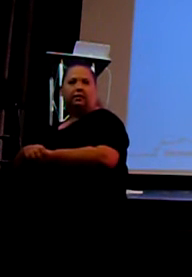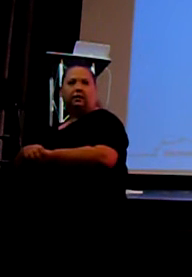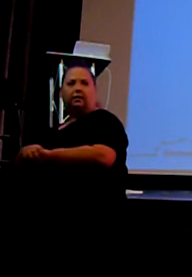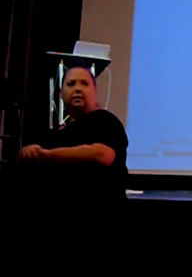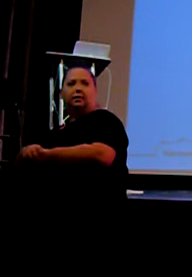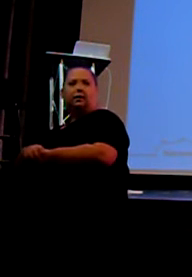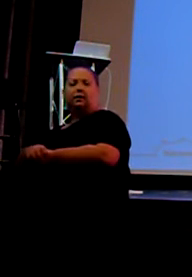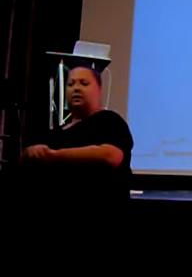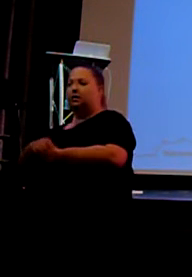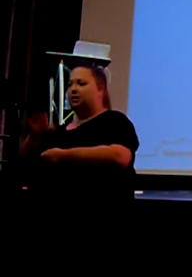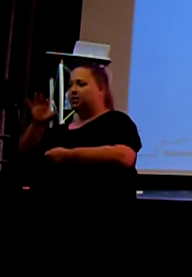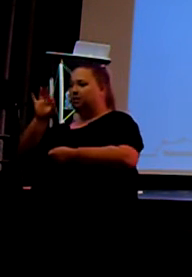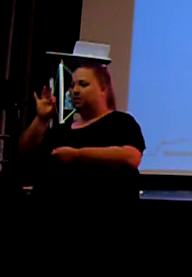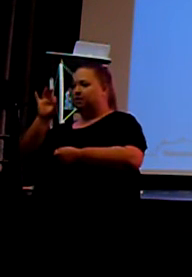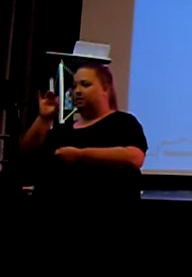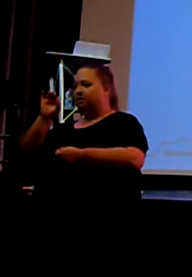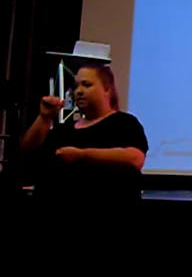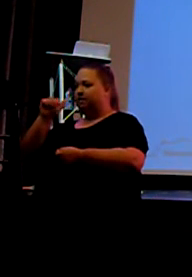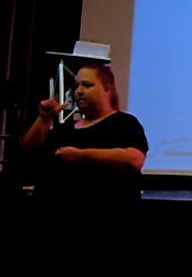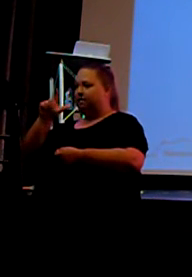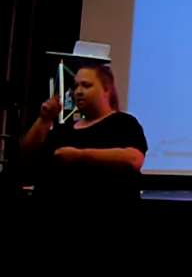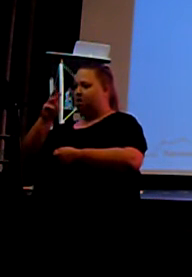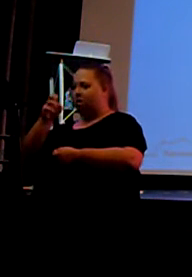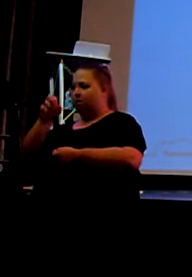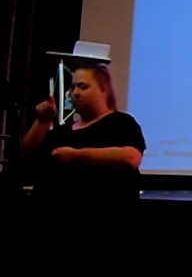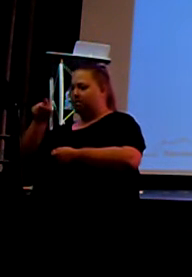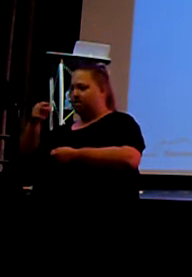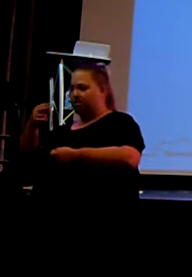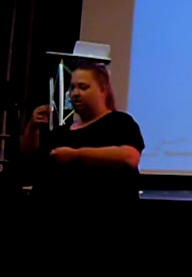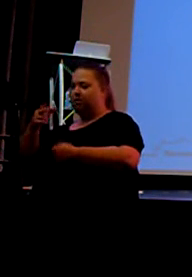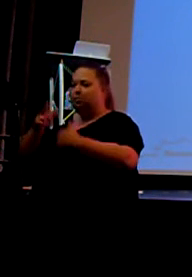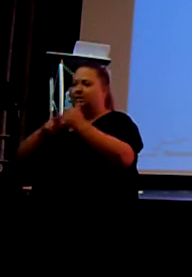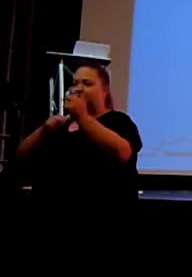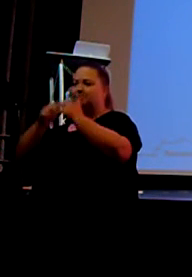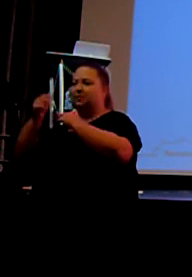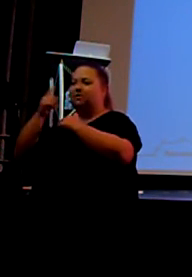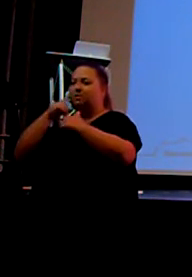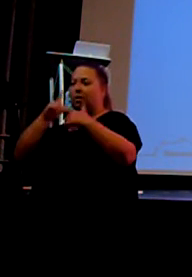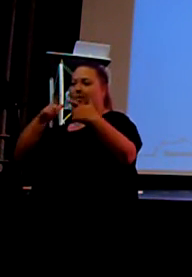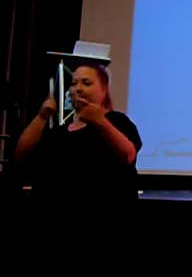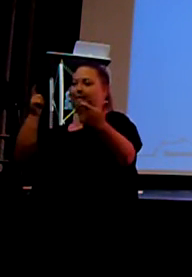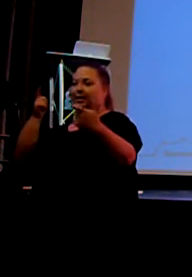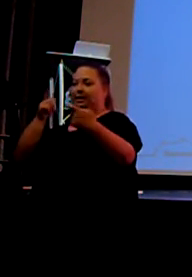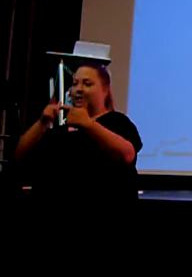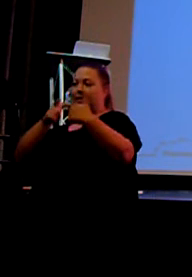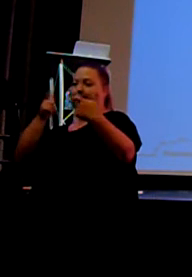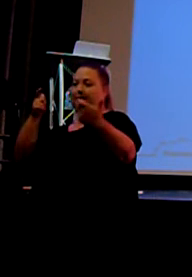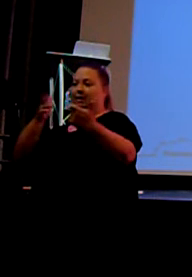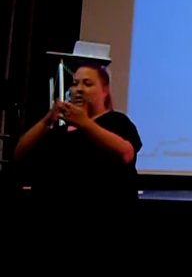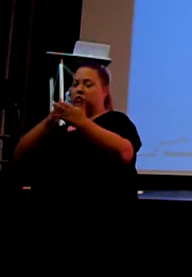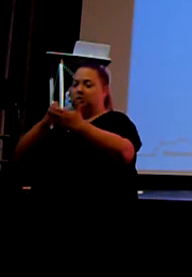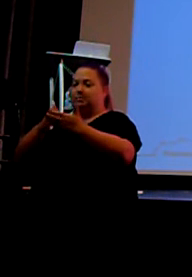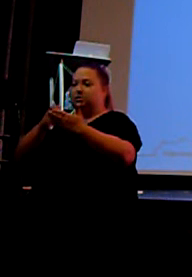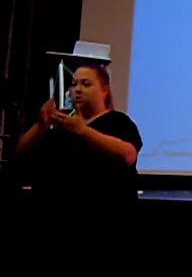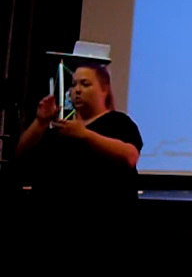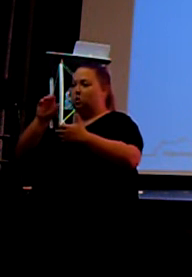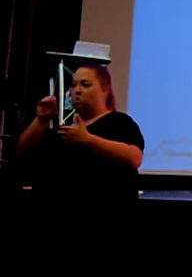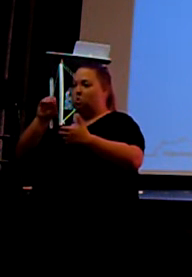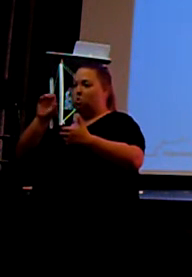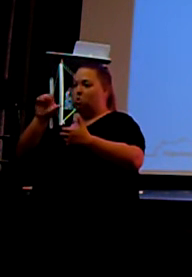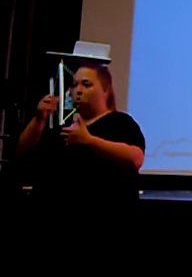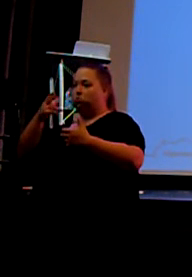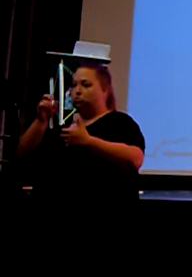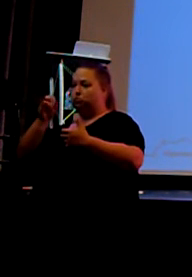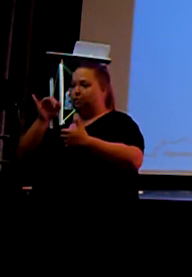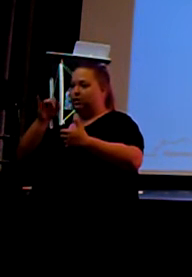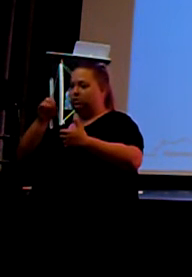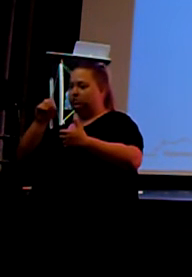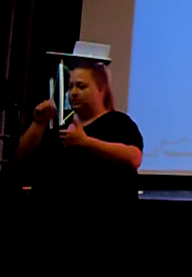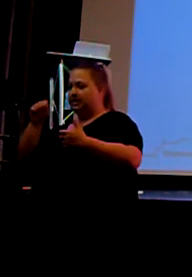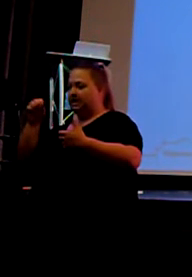Falmouth was purpose-built for this class of ships, which obviously Ocho Rios and Montego Bay isn't.